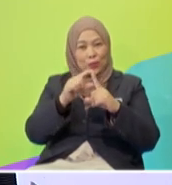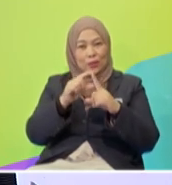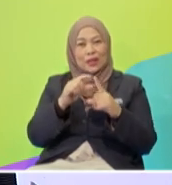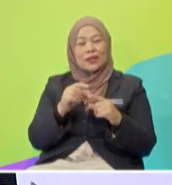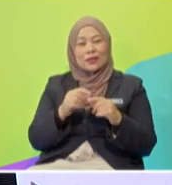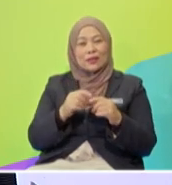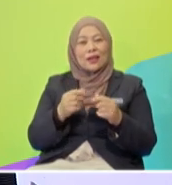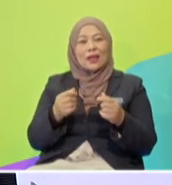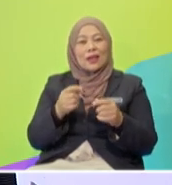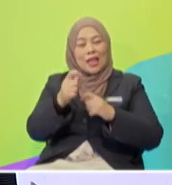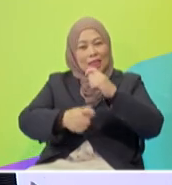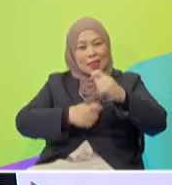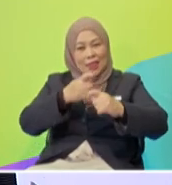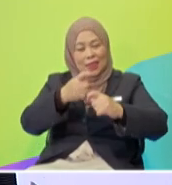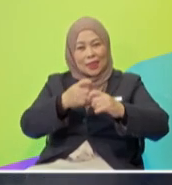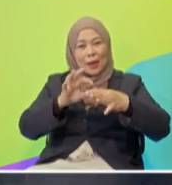very